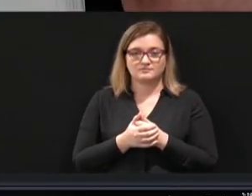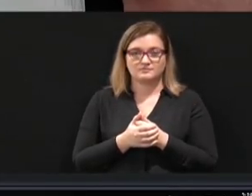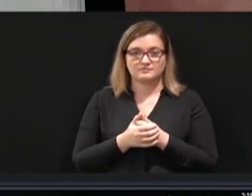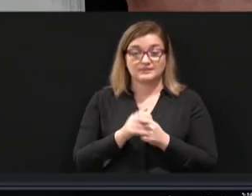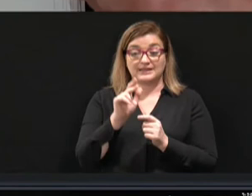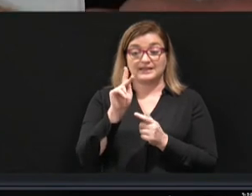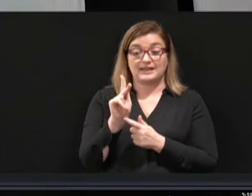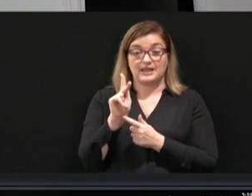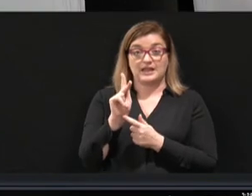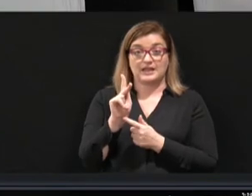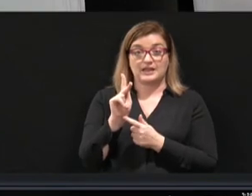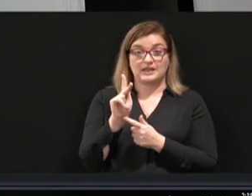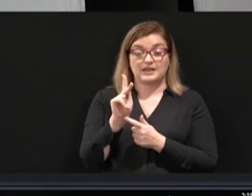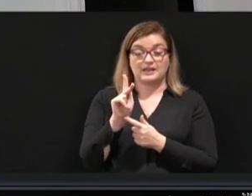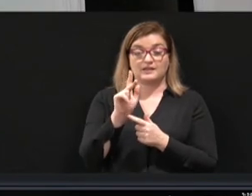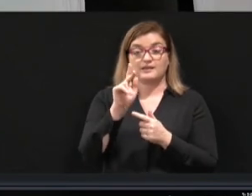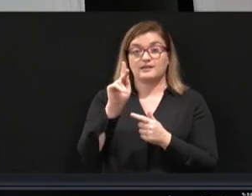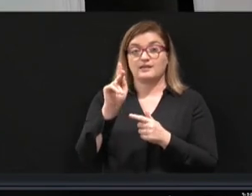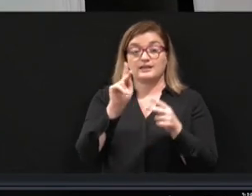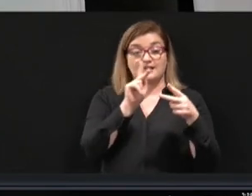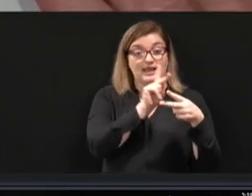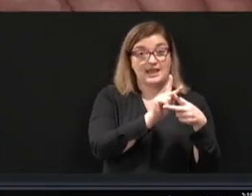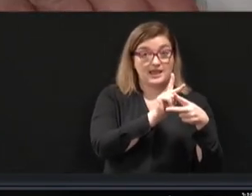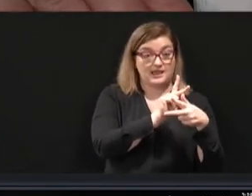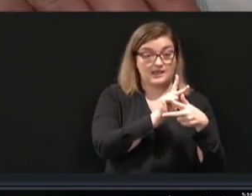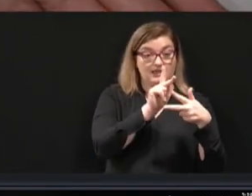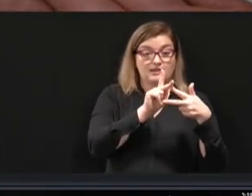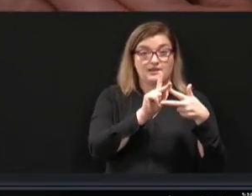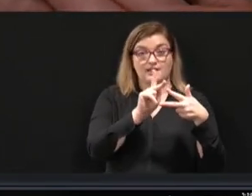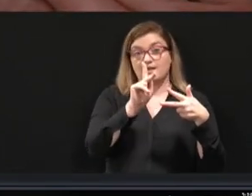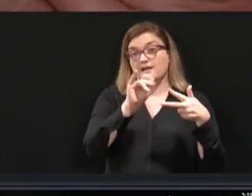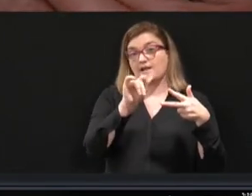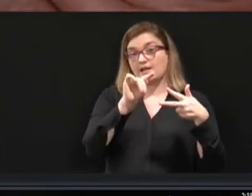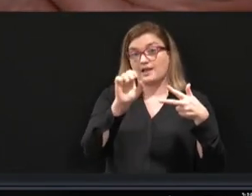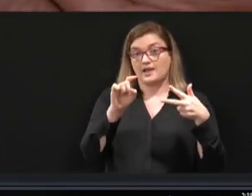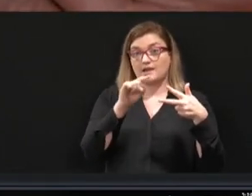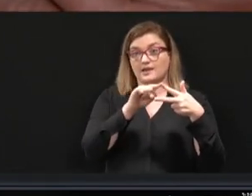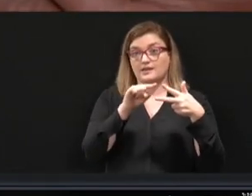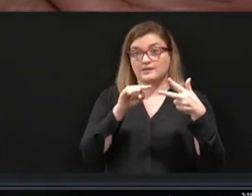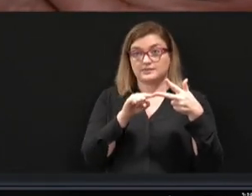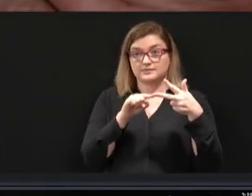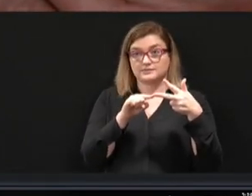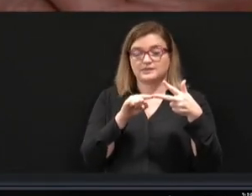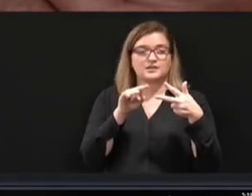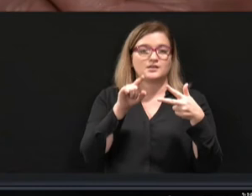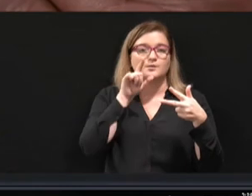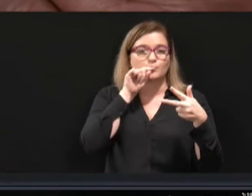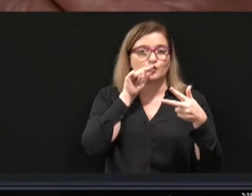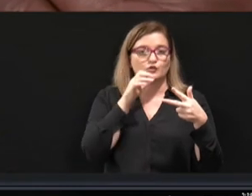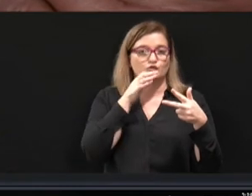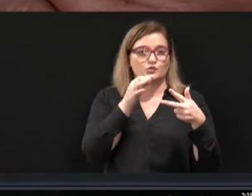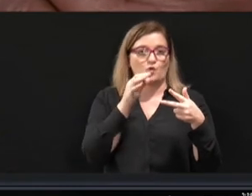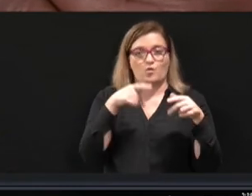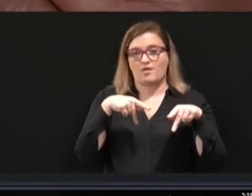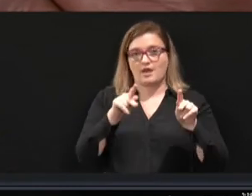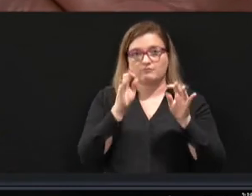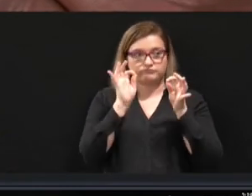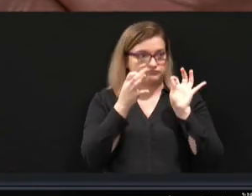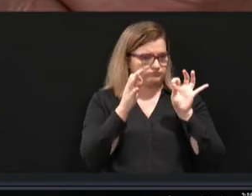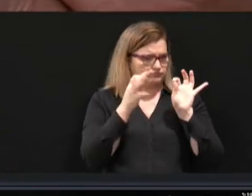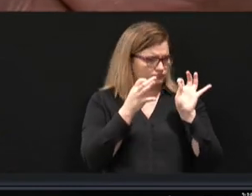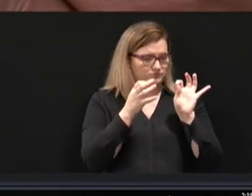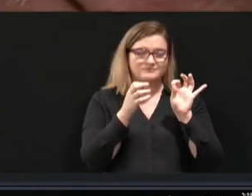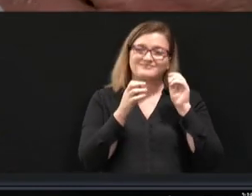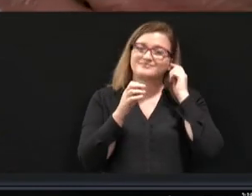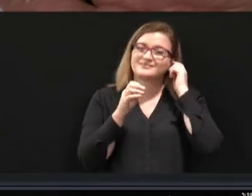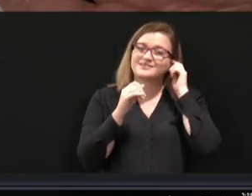K, kite, k. Don't let this bird distract you. The only reason that bird is on there is because the illustrator